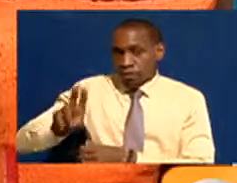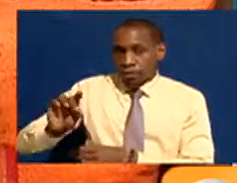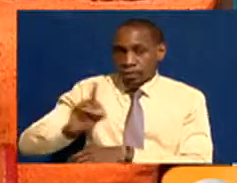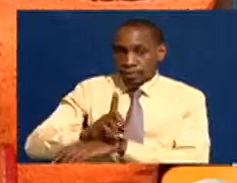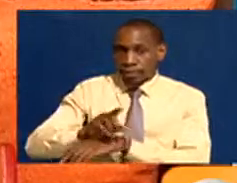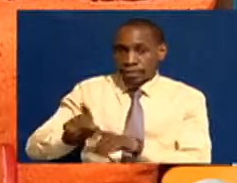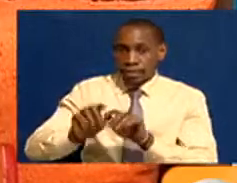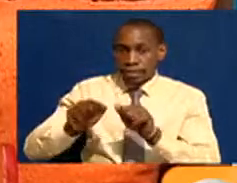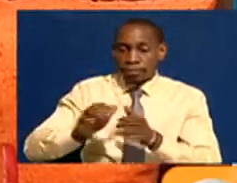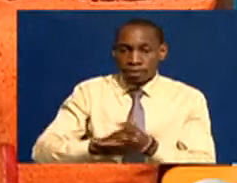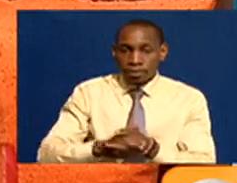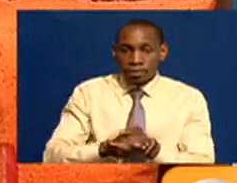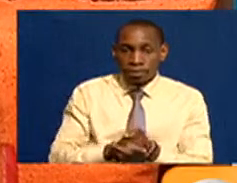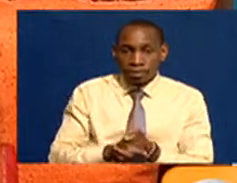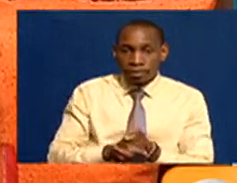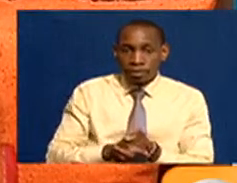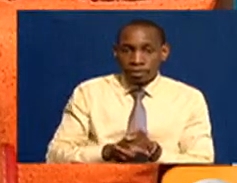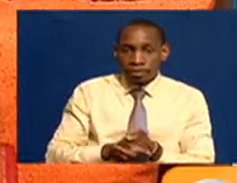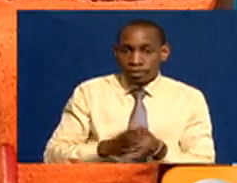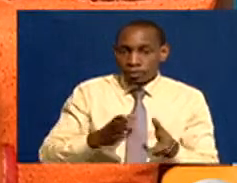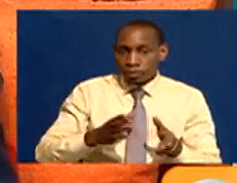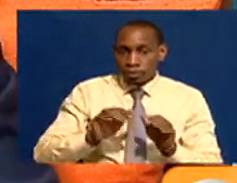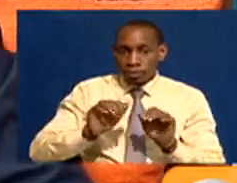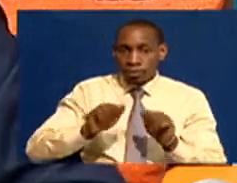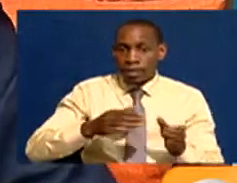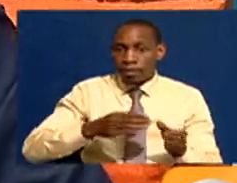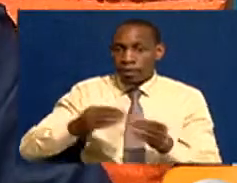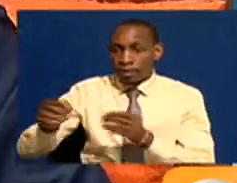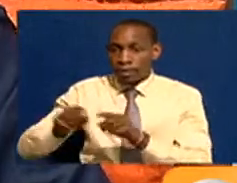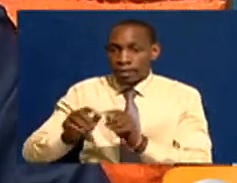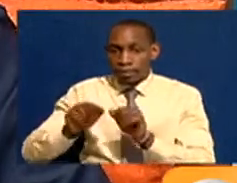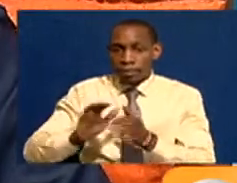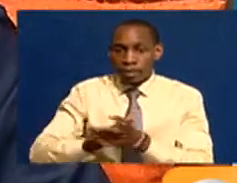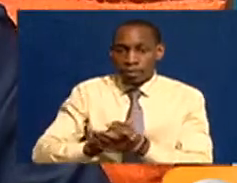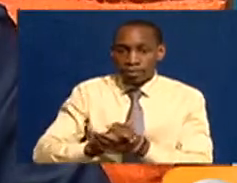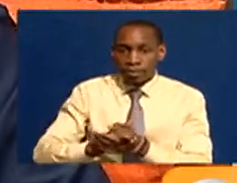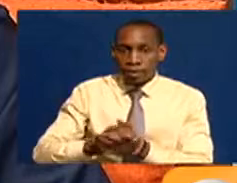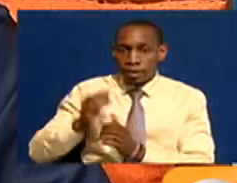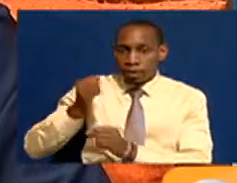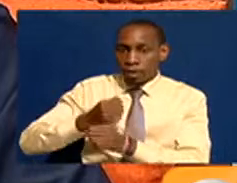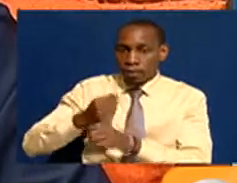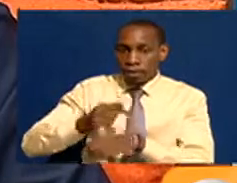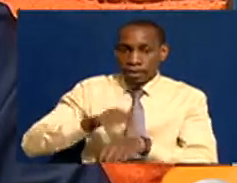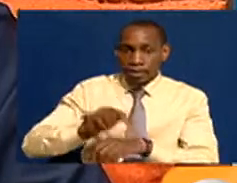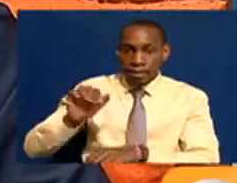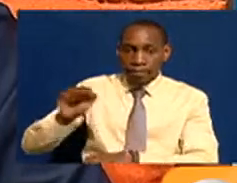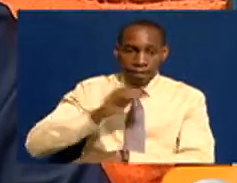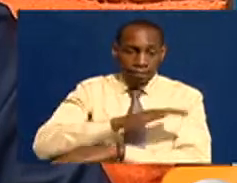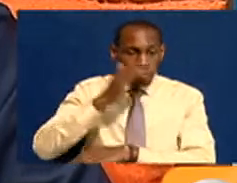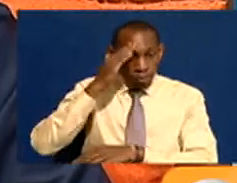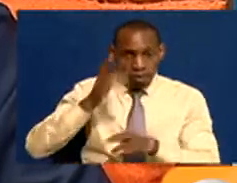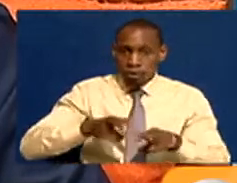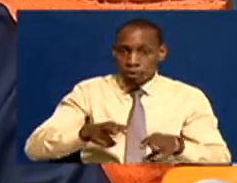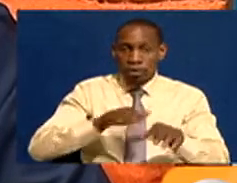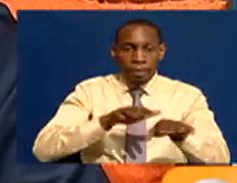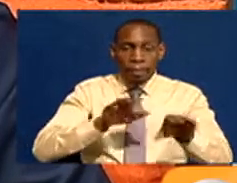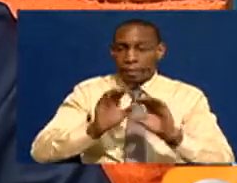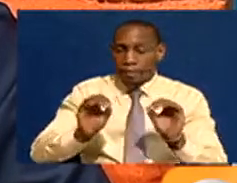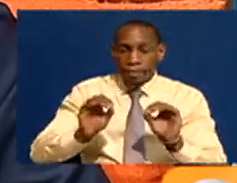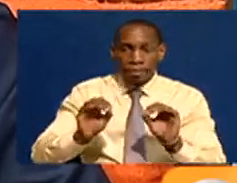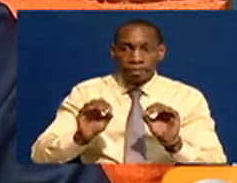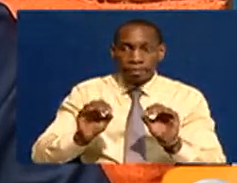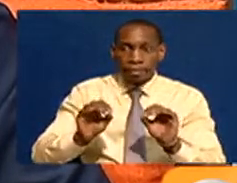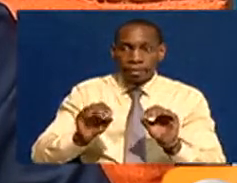therefore you can live in Konabaridi, you know? That means I can walk up to 5 o'clock knowing that the road is okay. I don't have to go and stay in the